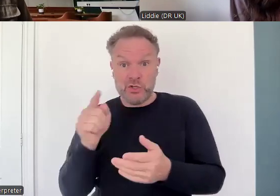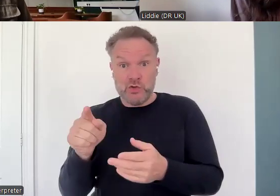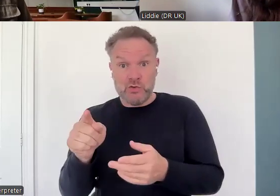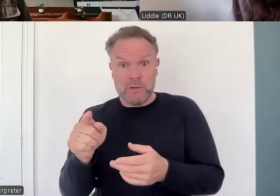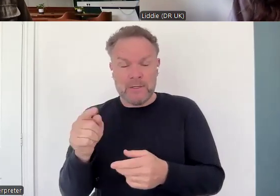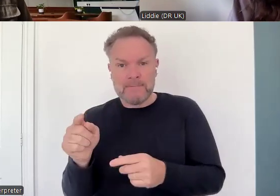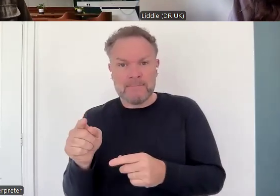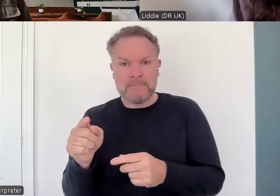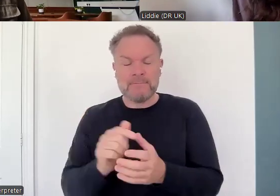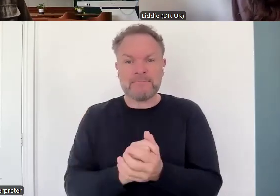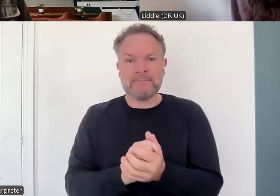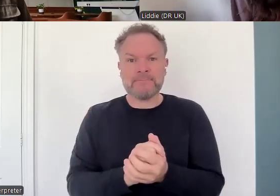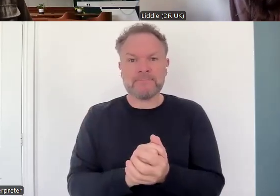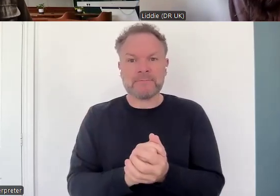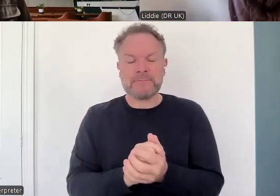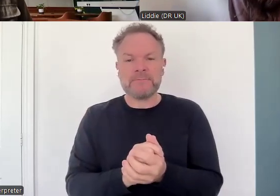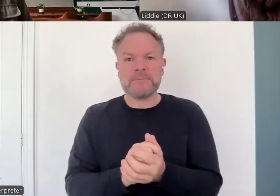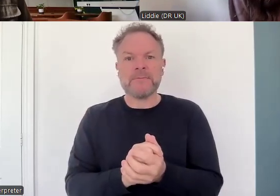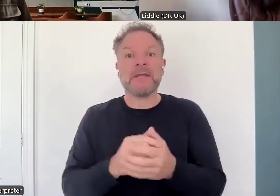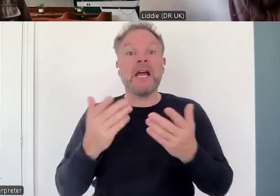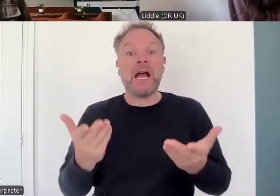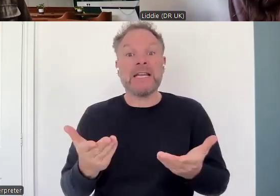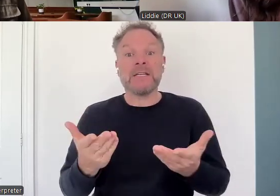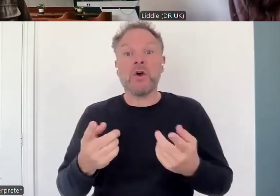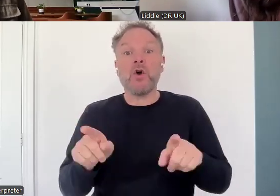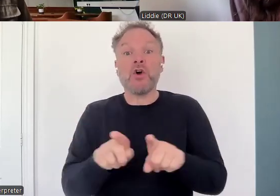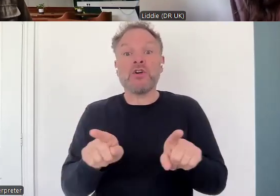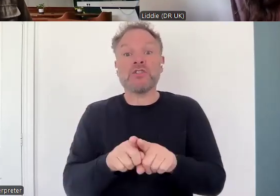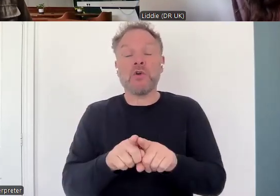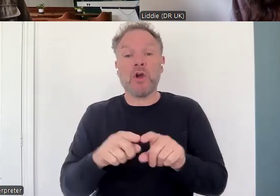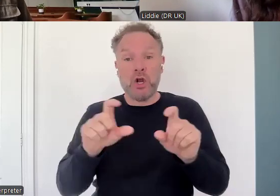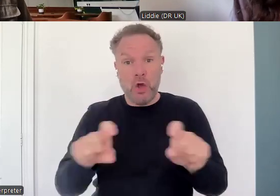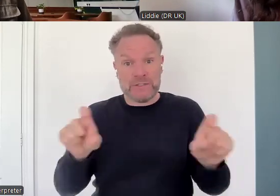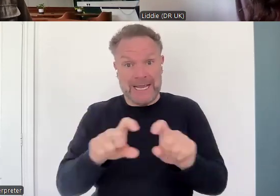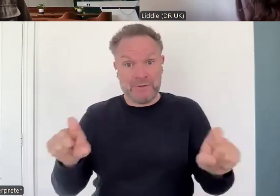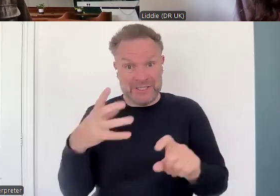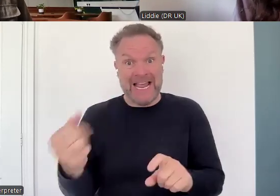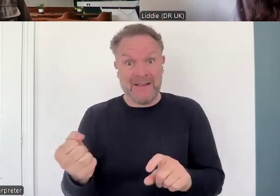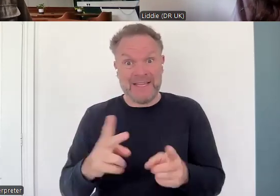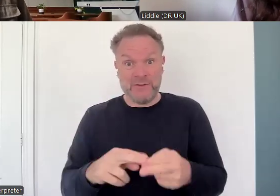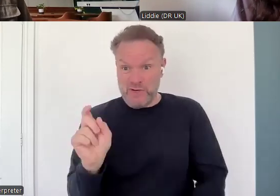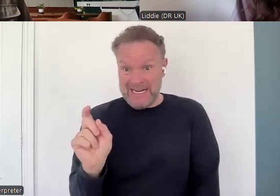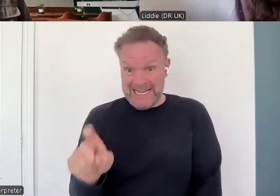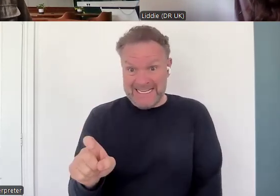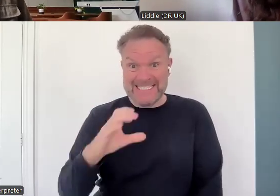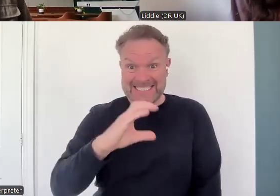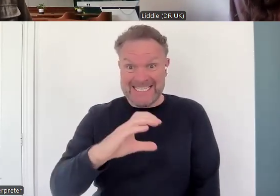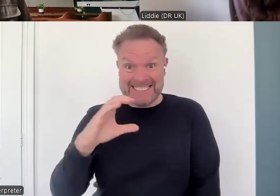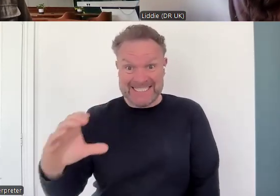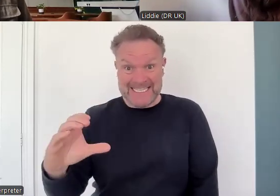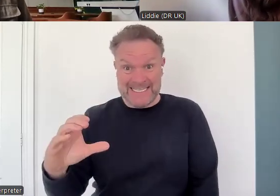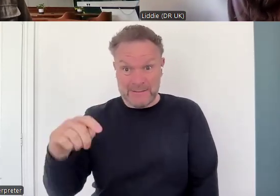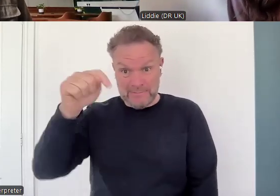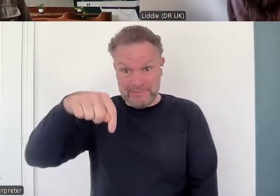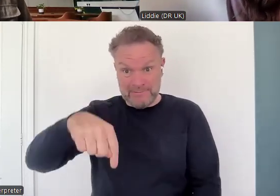or resize the video as you need to. And we also have closed captions enabled, so you can click on the CC button below